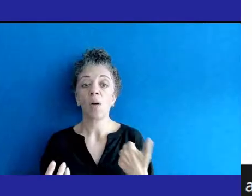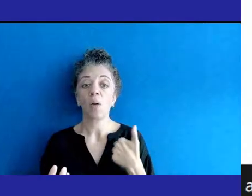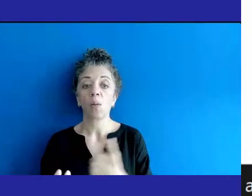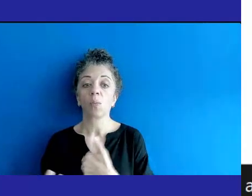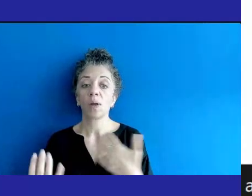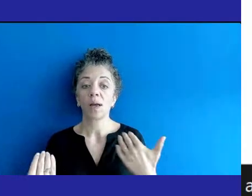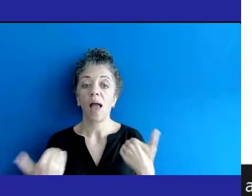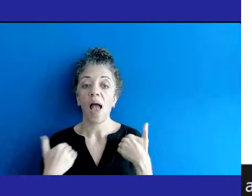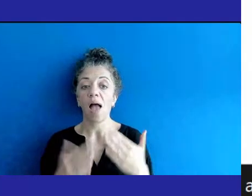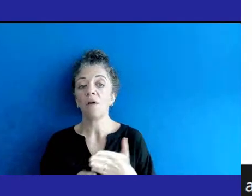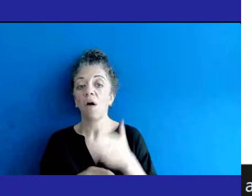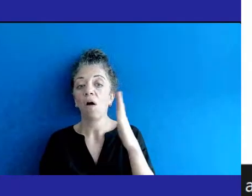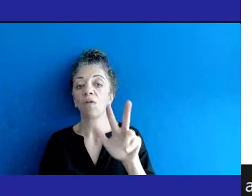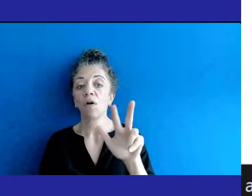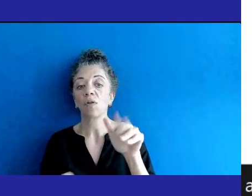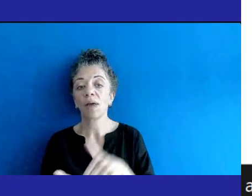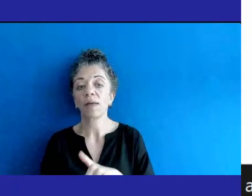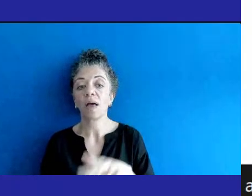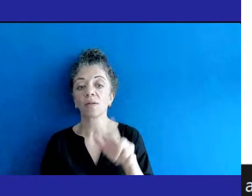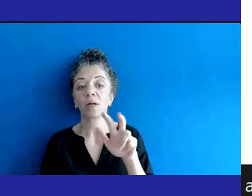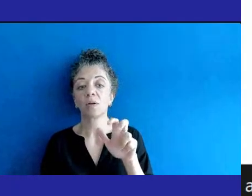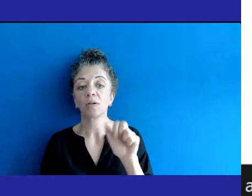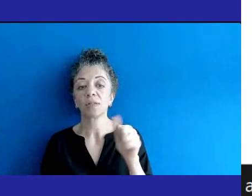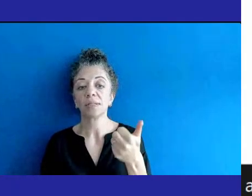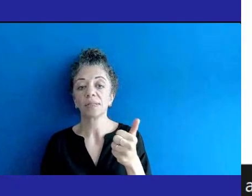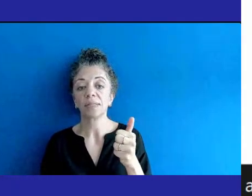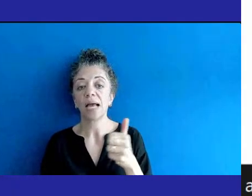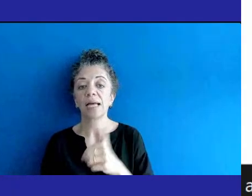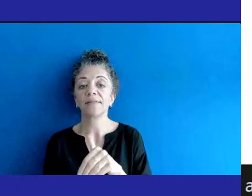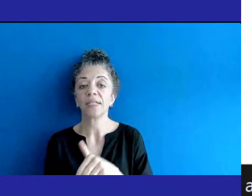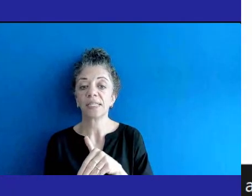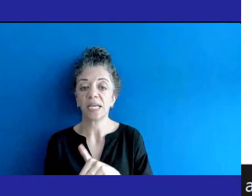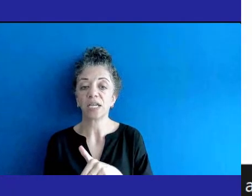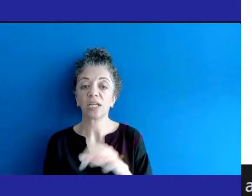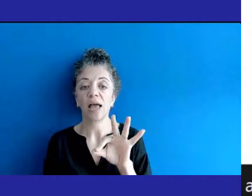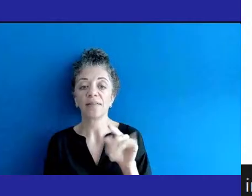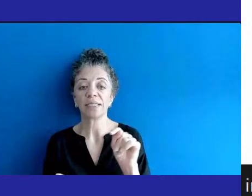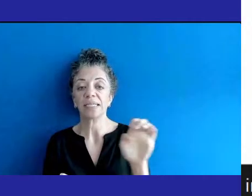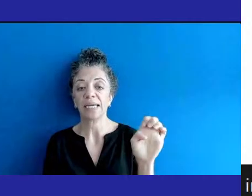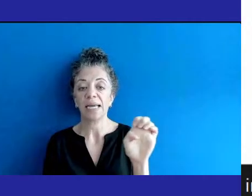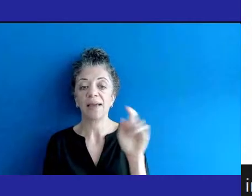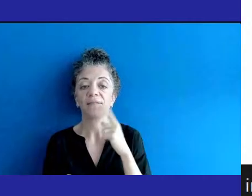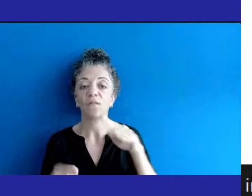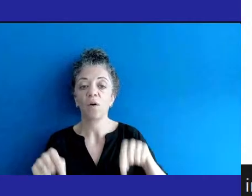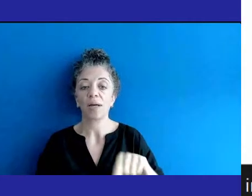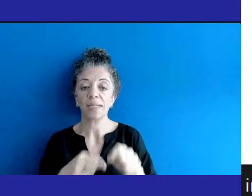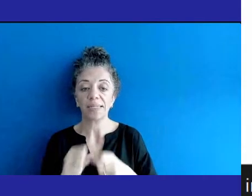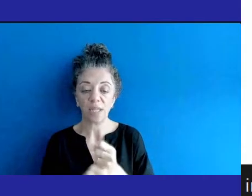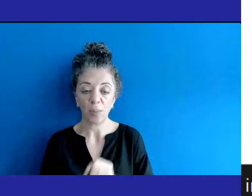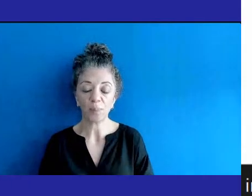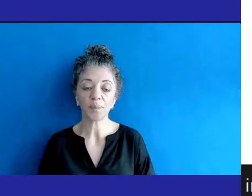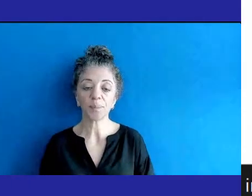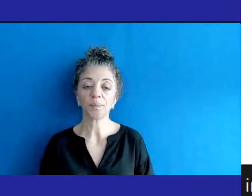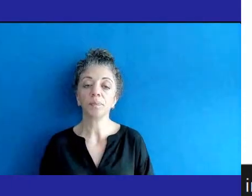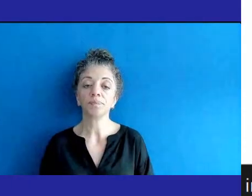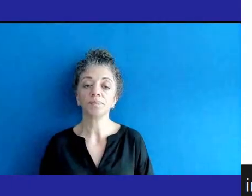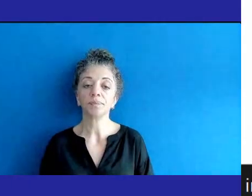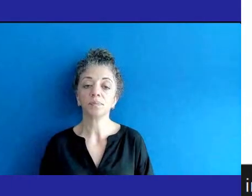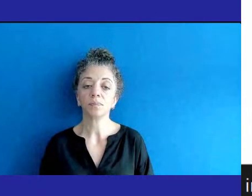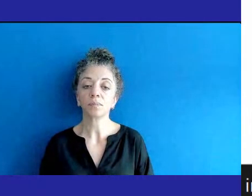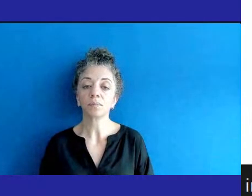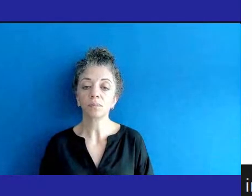in FY25. And you see on here the facilities that they provide the services at. Next slide.